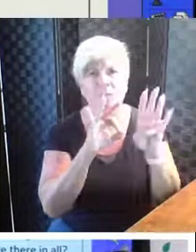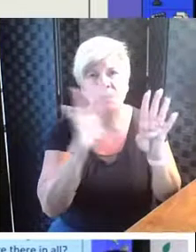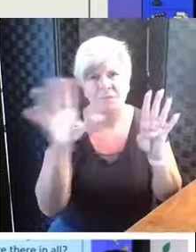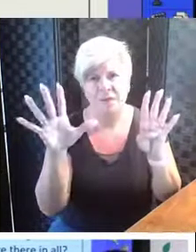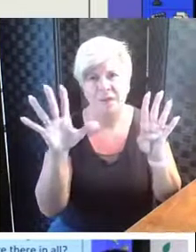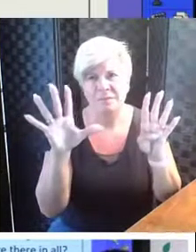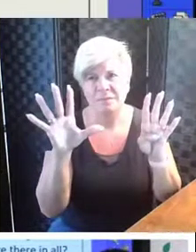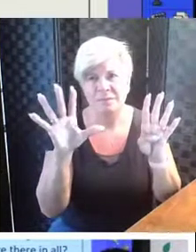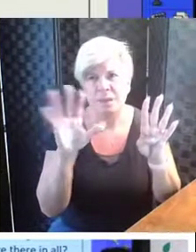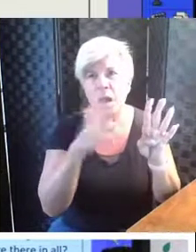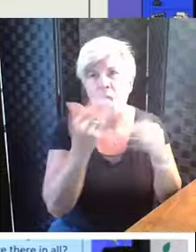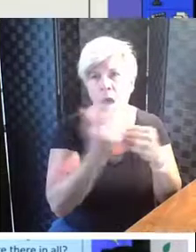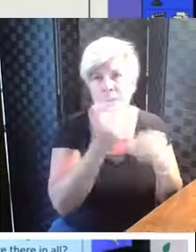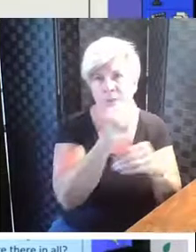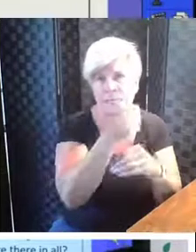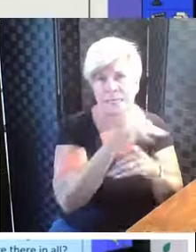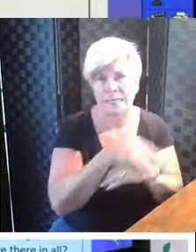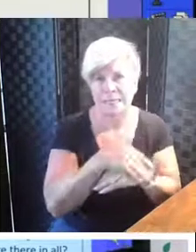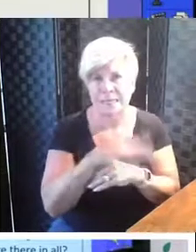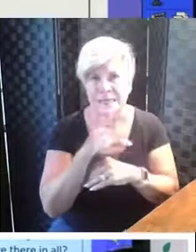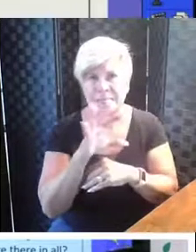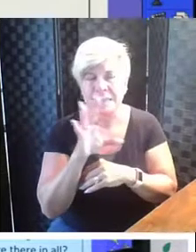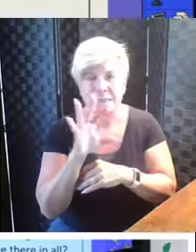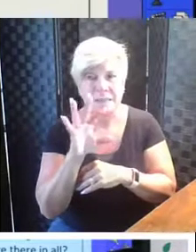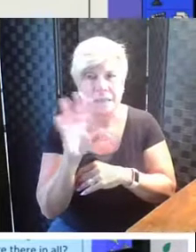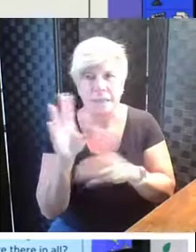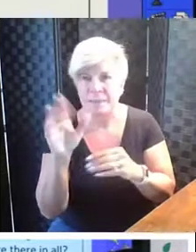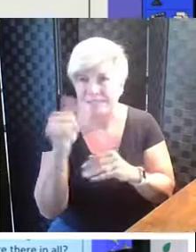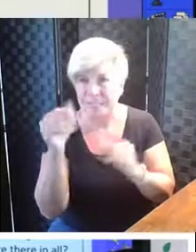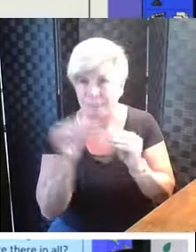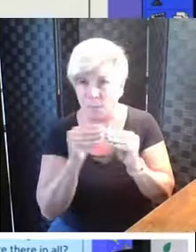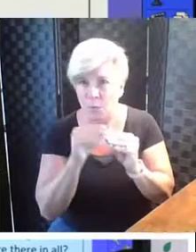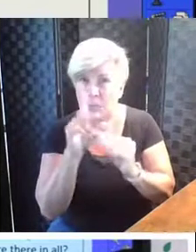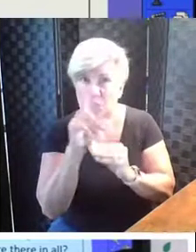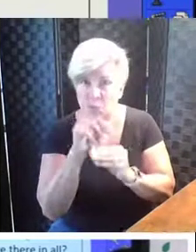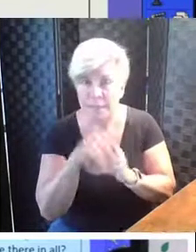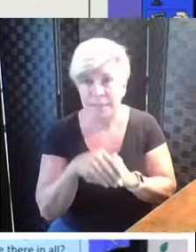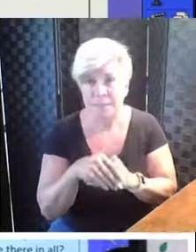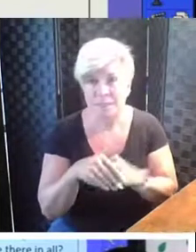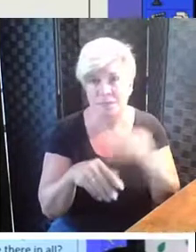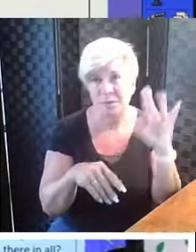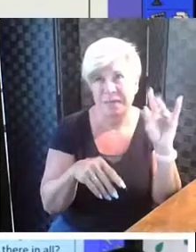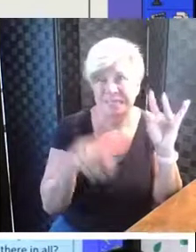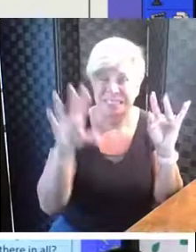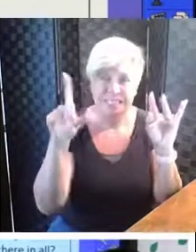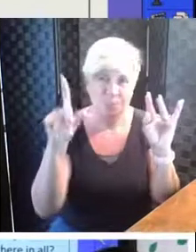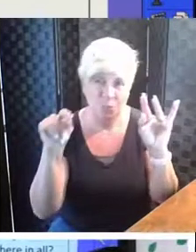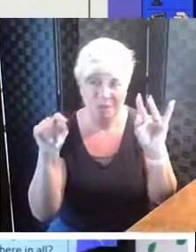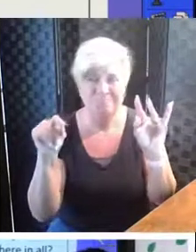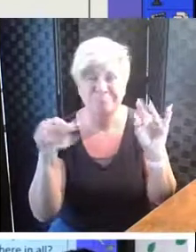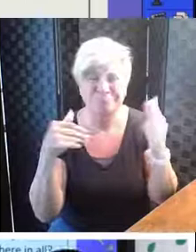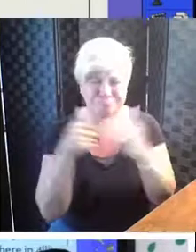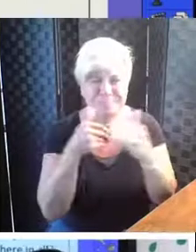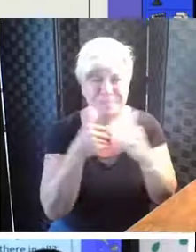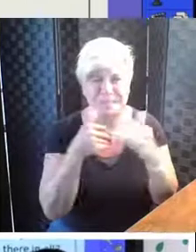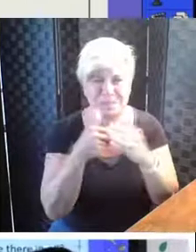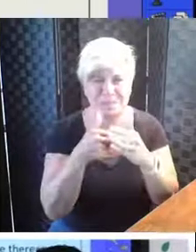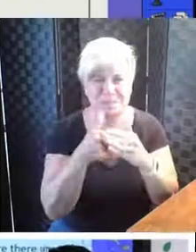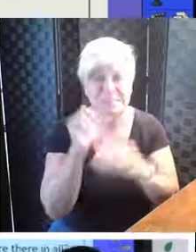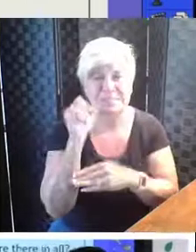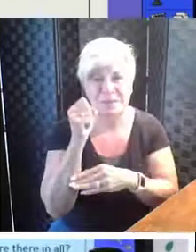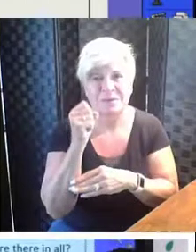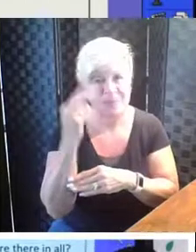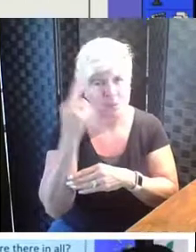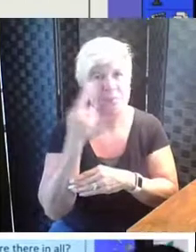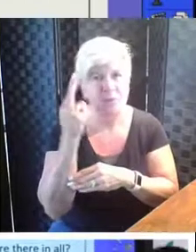5 make about 10, and then plus about 10 more would be 20. So 18 is pretty close to 20. So